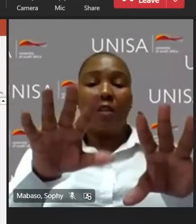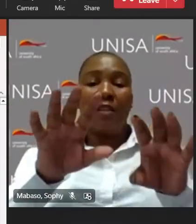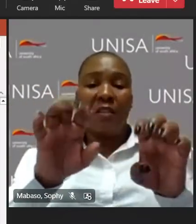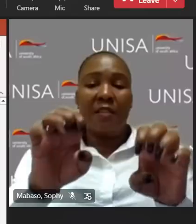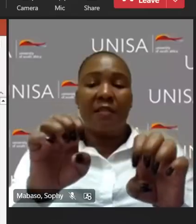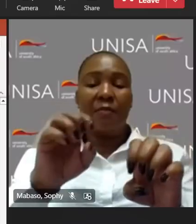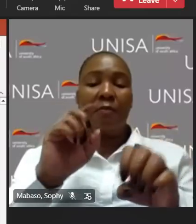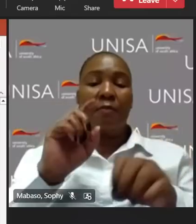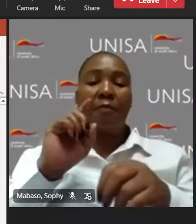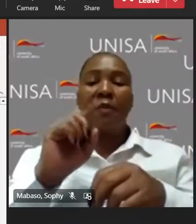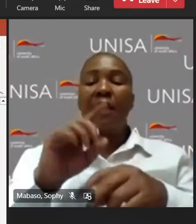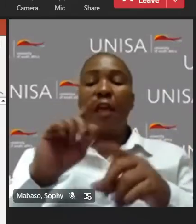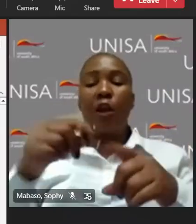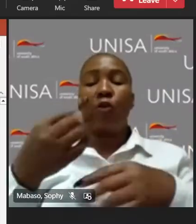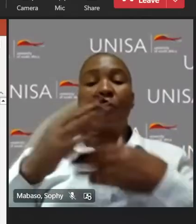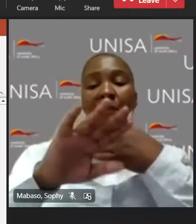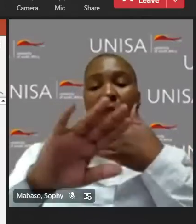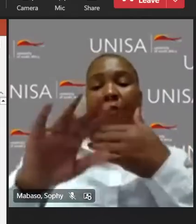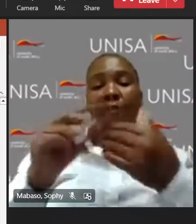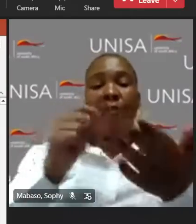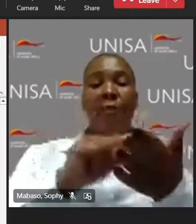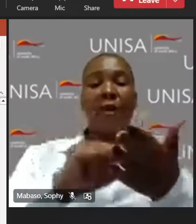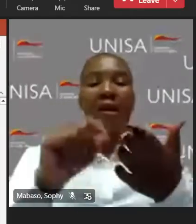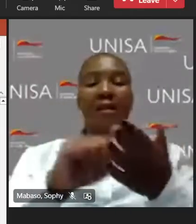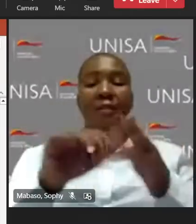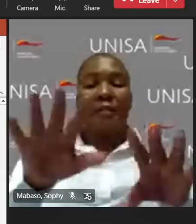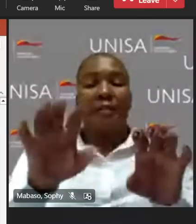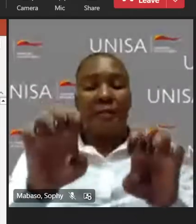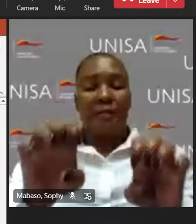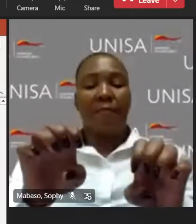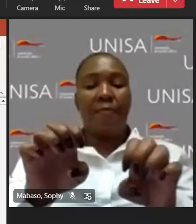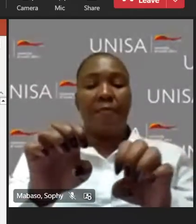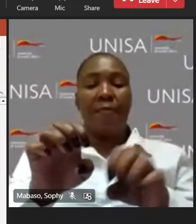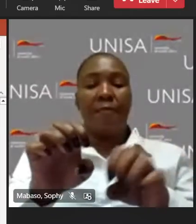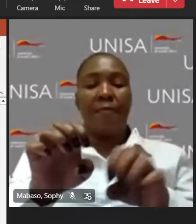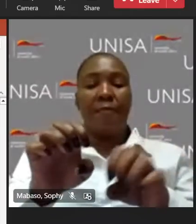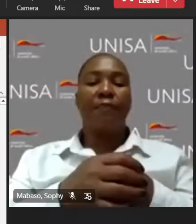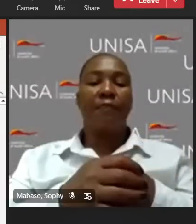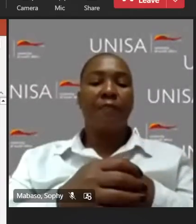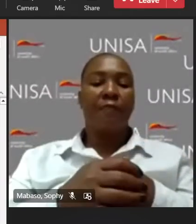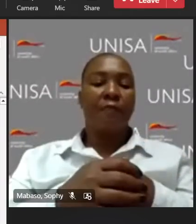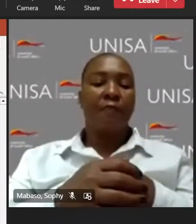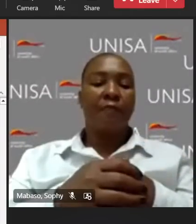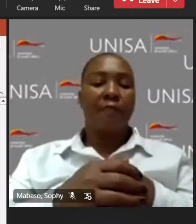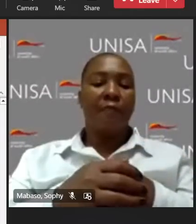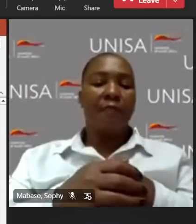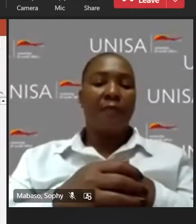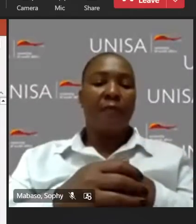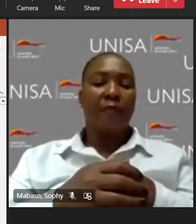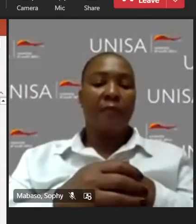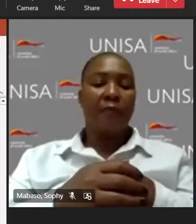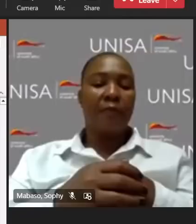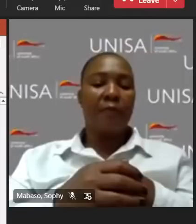prevent you from writing your exams because of the flag. Now, the first flag, basically,